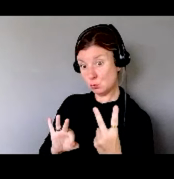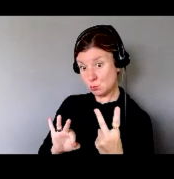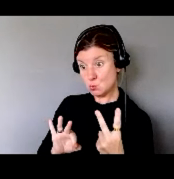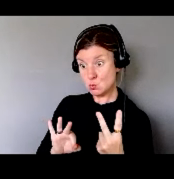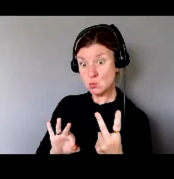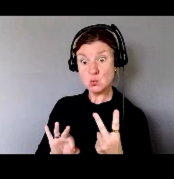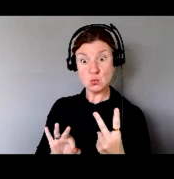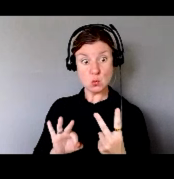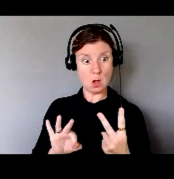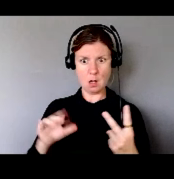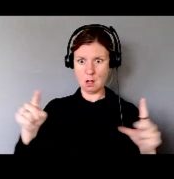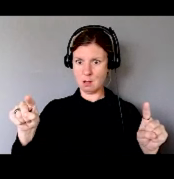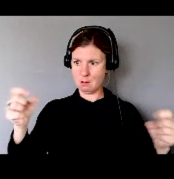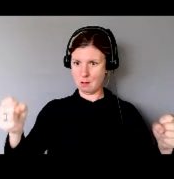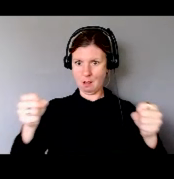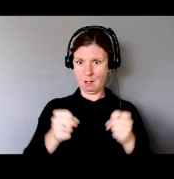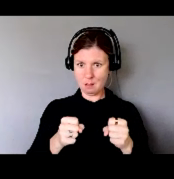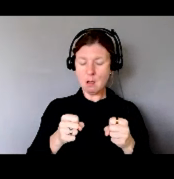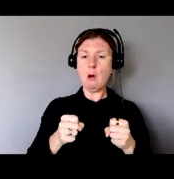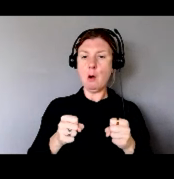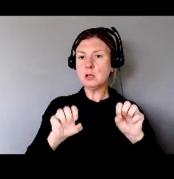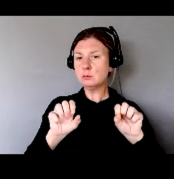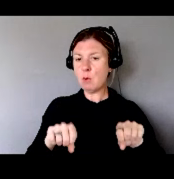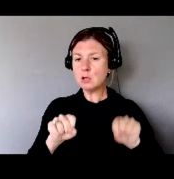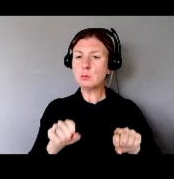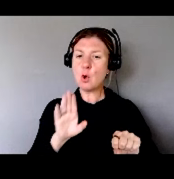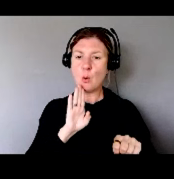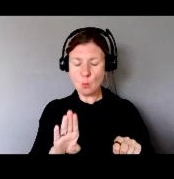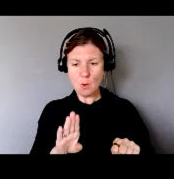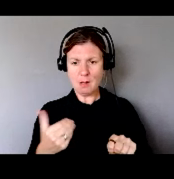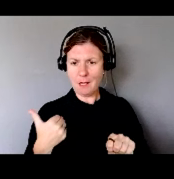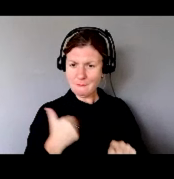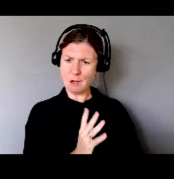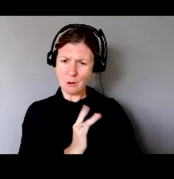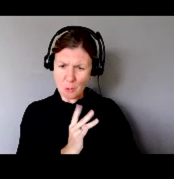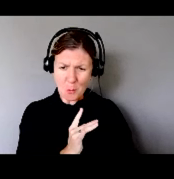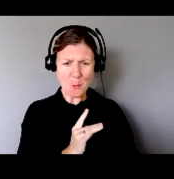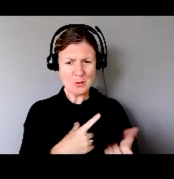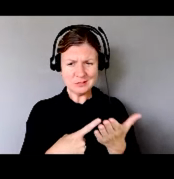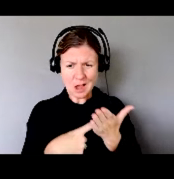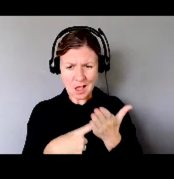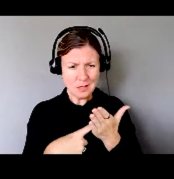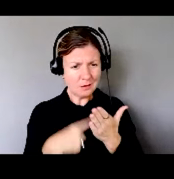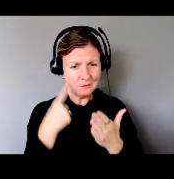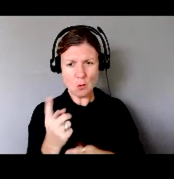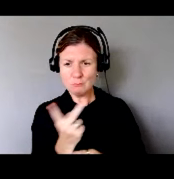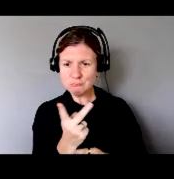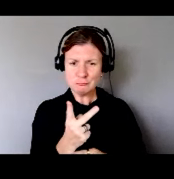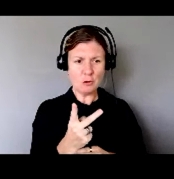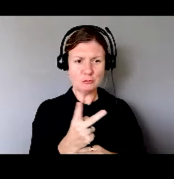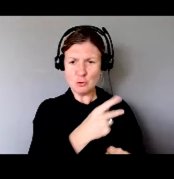site, multiple locations could create an interesting dialogue across the site and between the